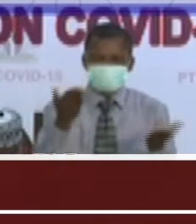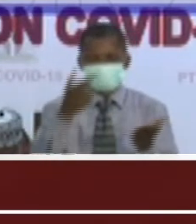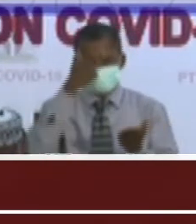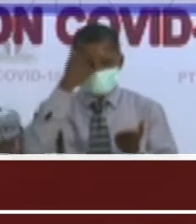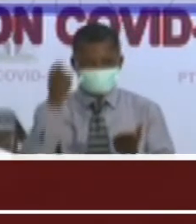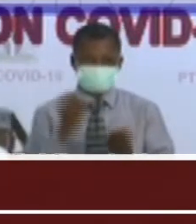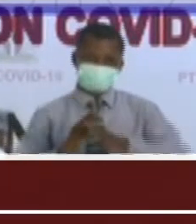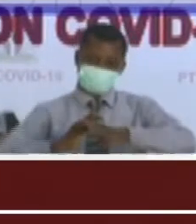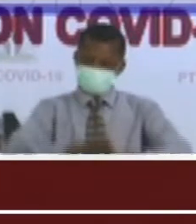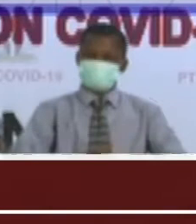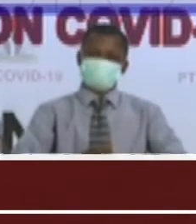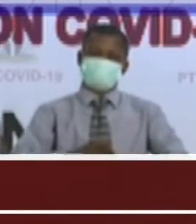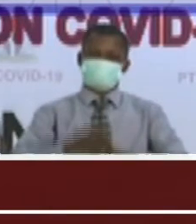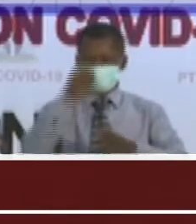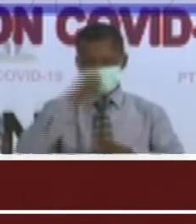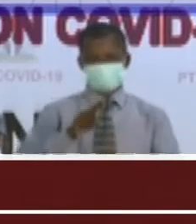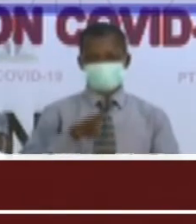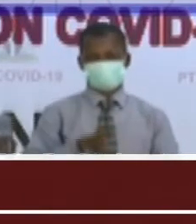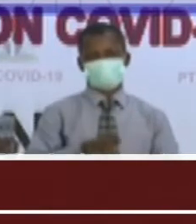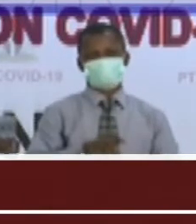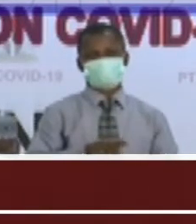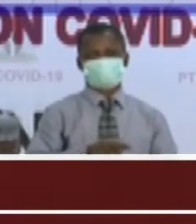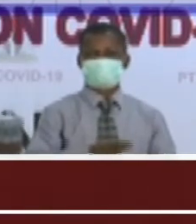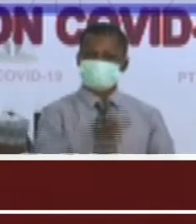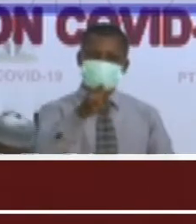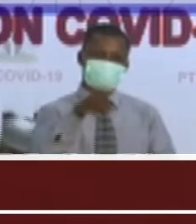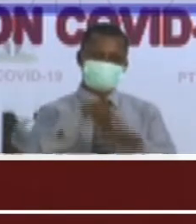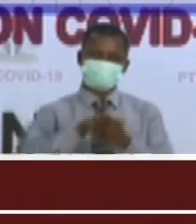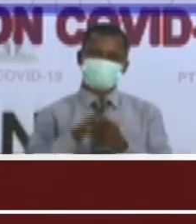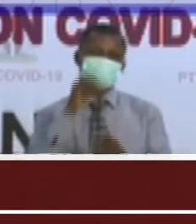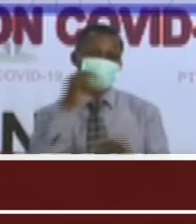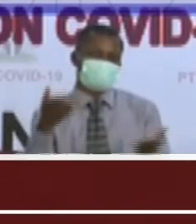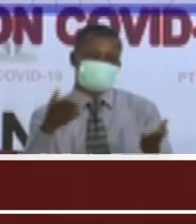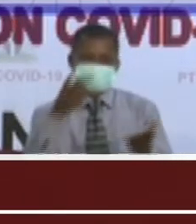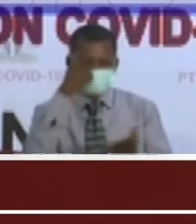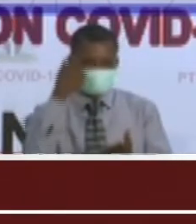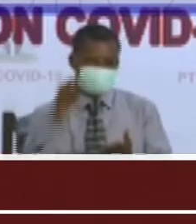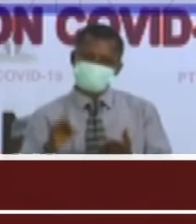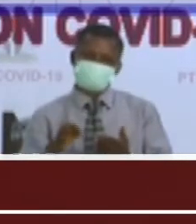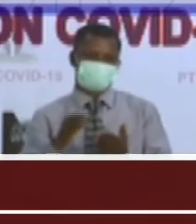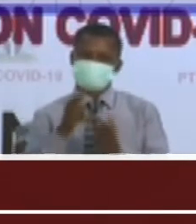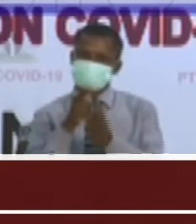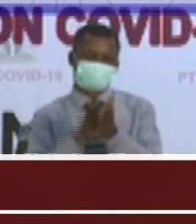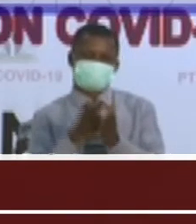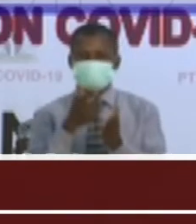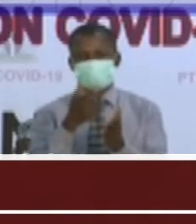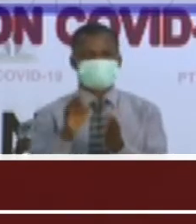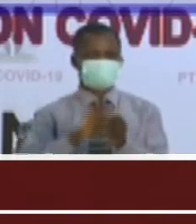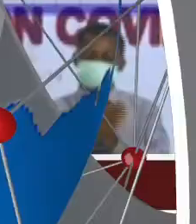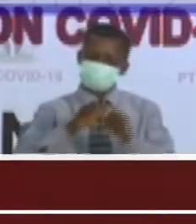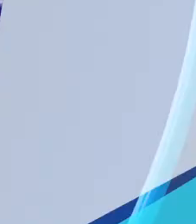on travels in Nigeria occasioned by the protocol of COVID-19.